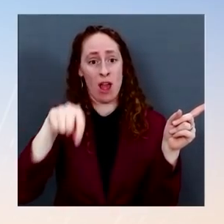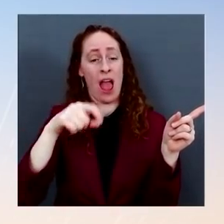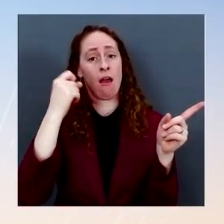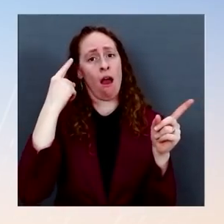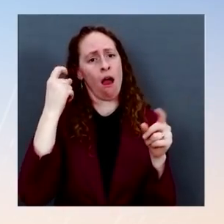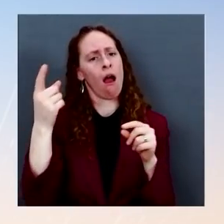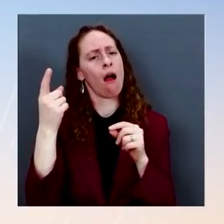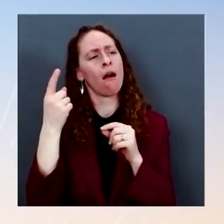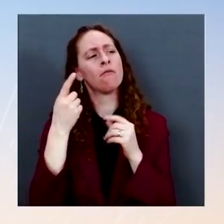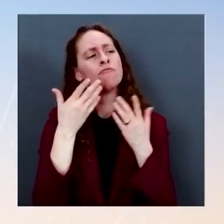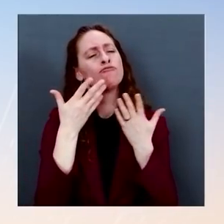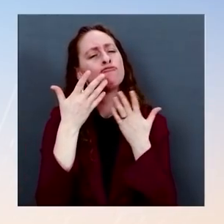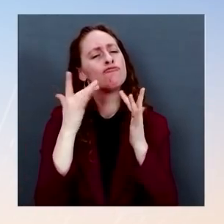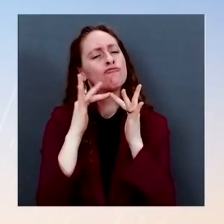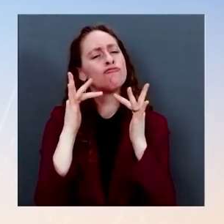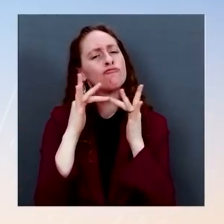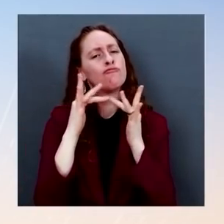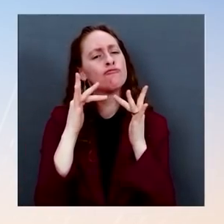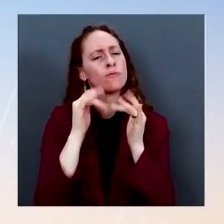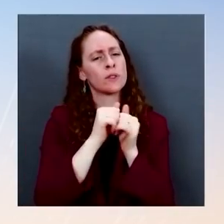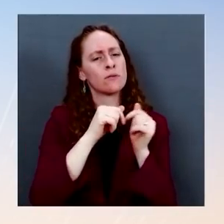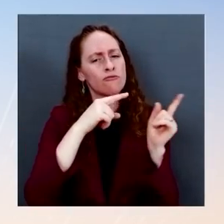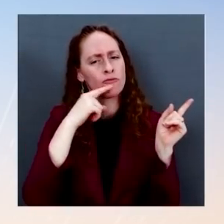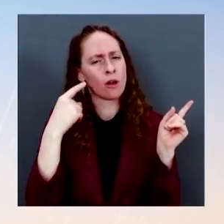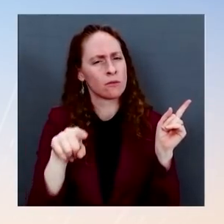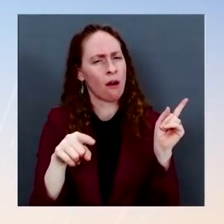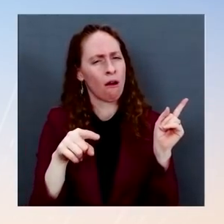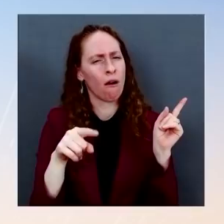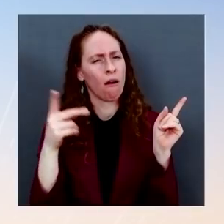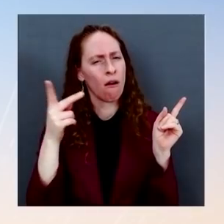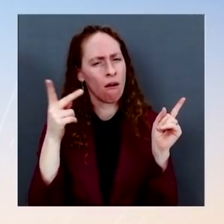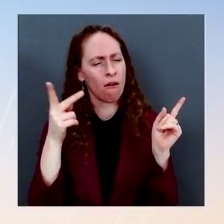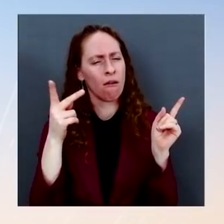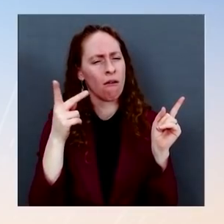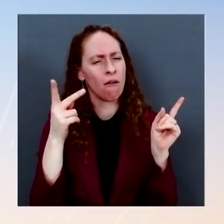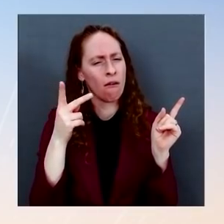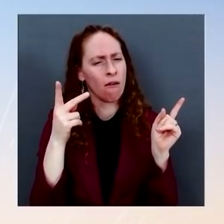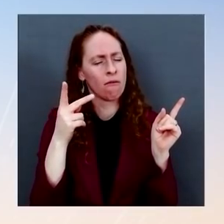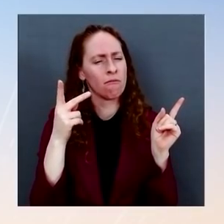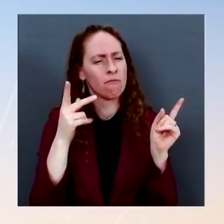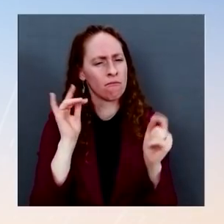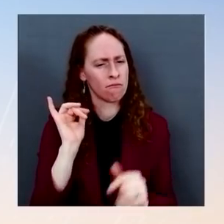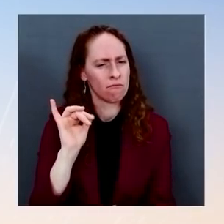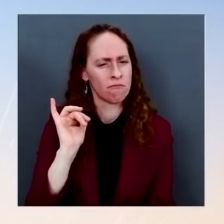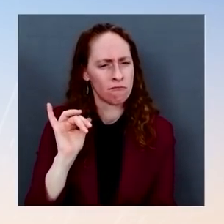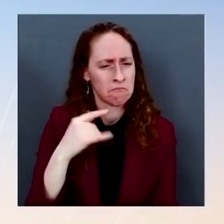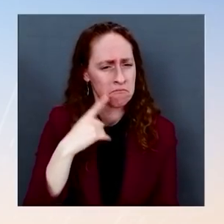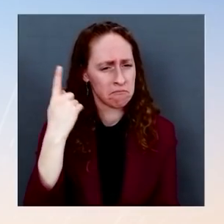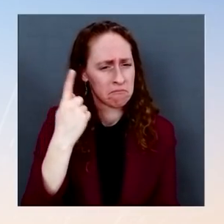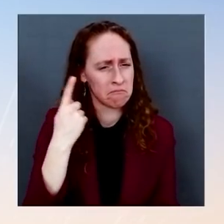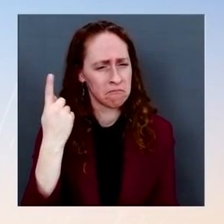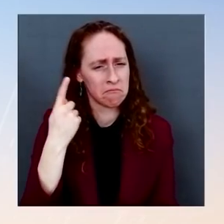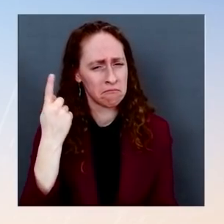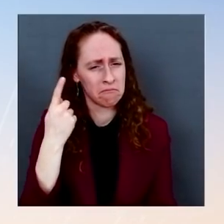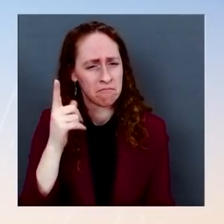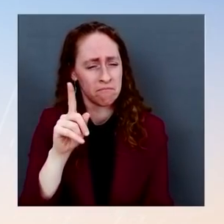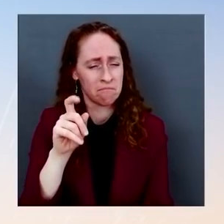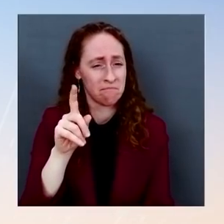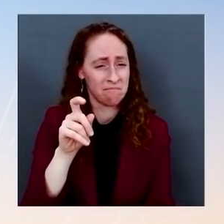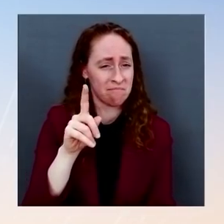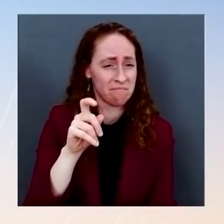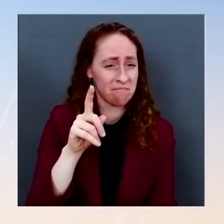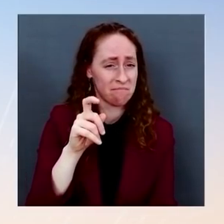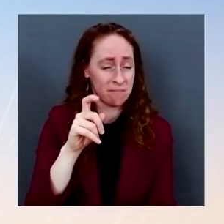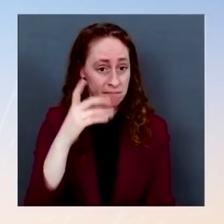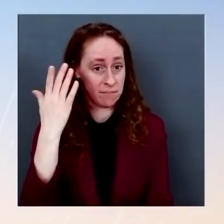Magnitsky-style targeted sanctions against Mr. Akhmatov? I don't have anything in terms of considerations of sanctions to preview for you.